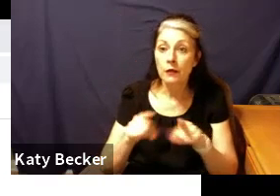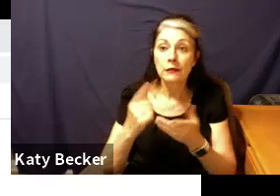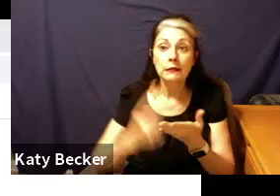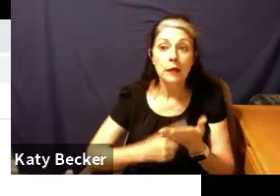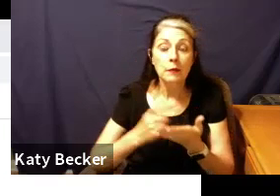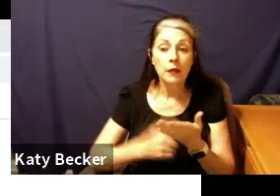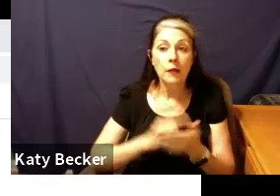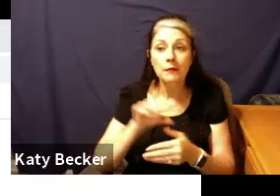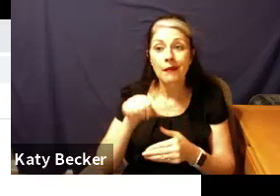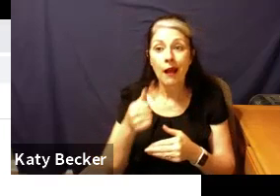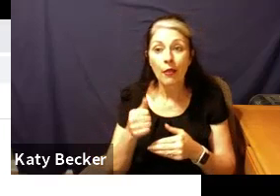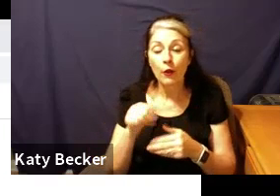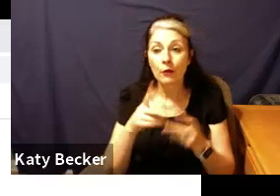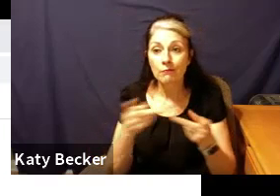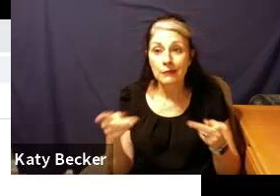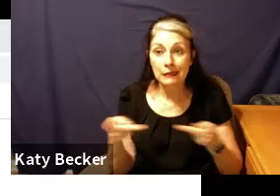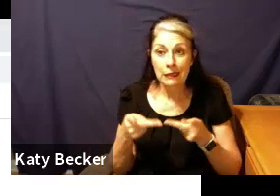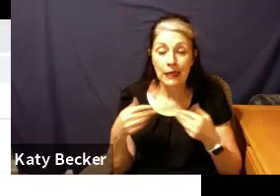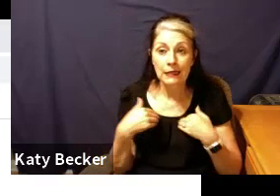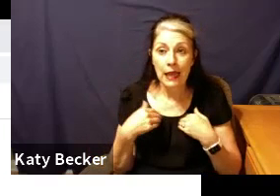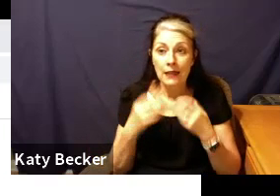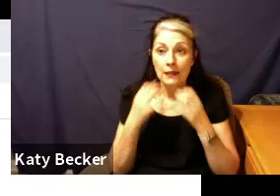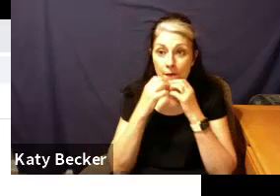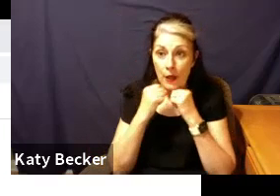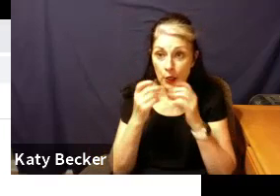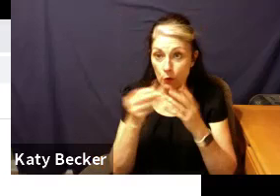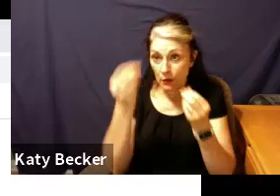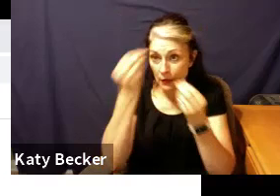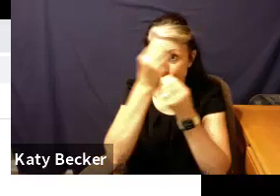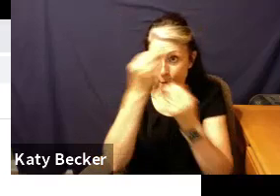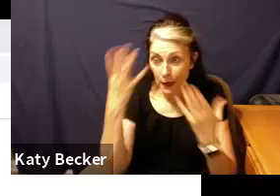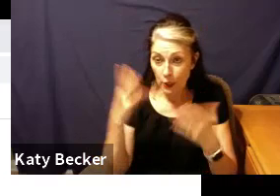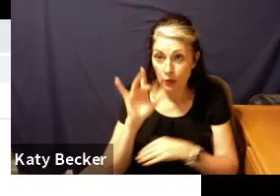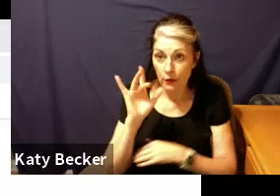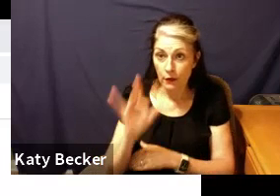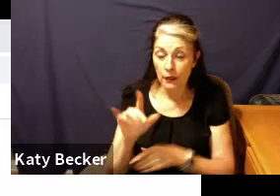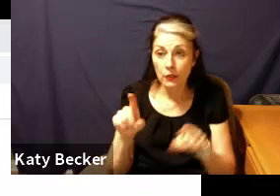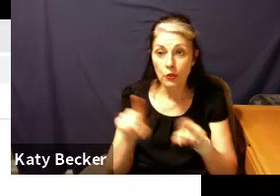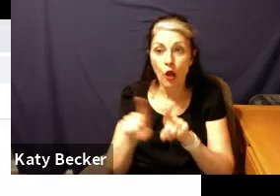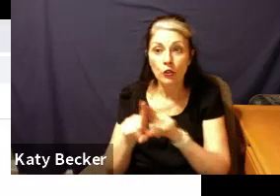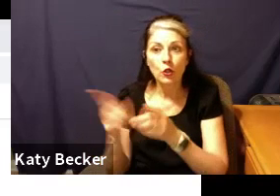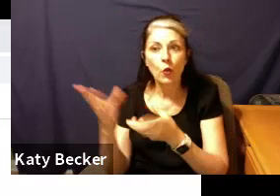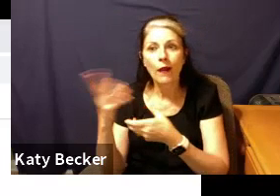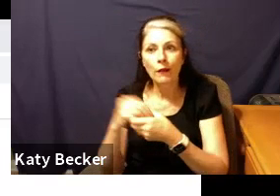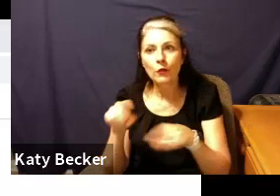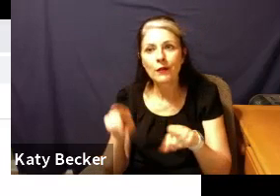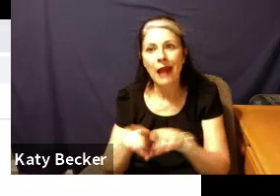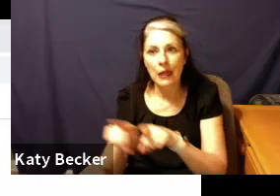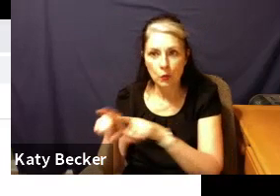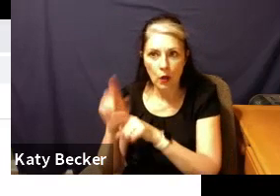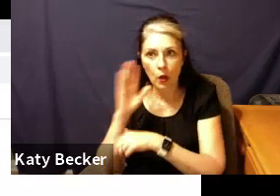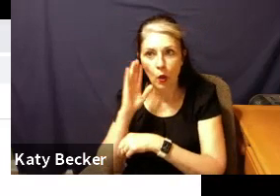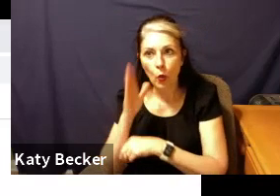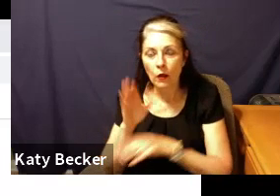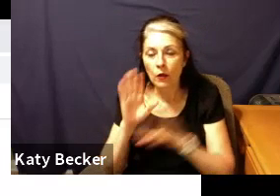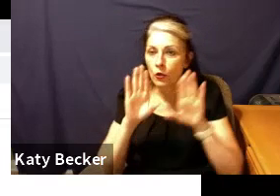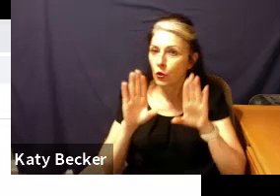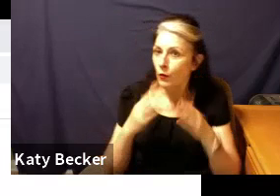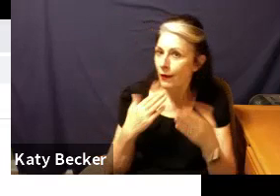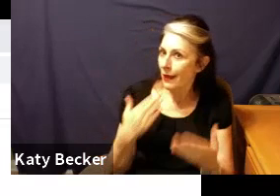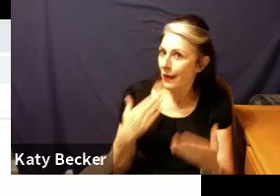there's other sites that has valuable information, those links will also be included there as well. Great, thank